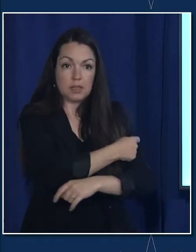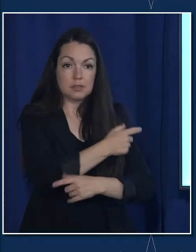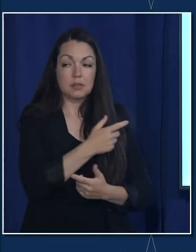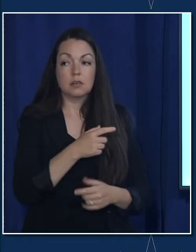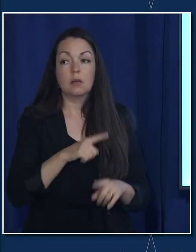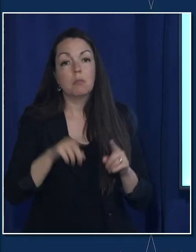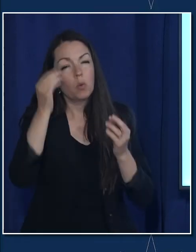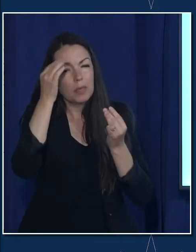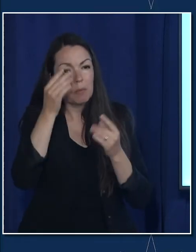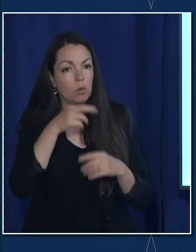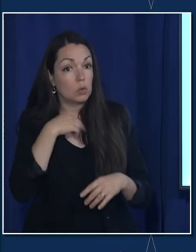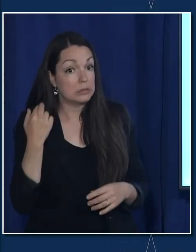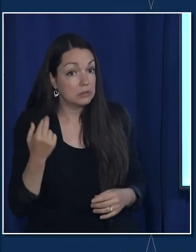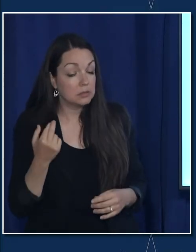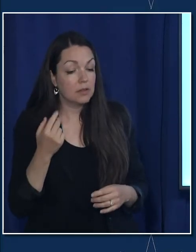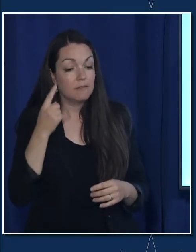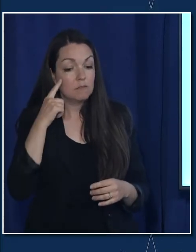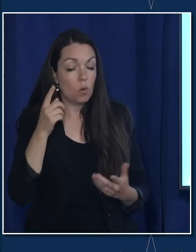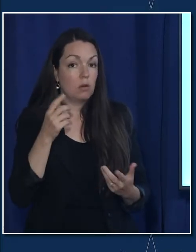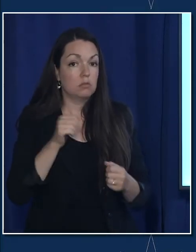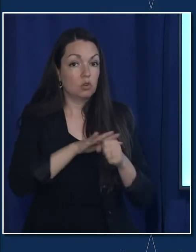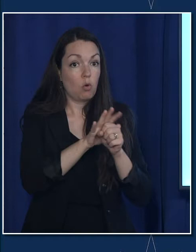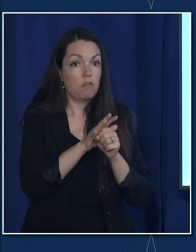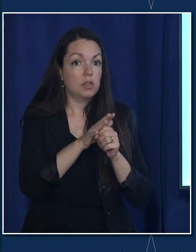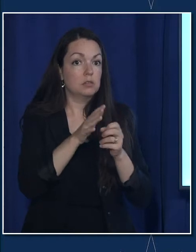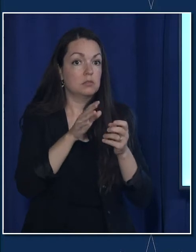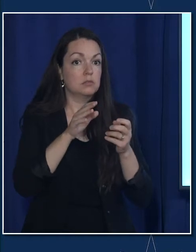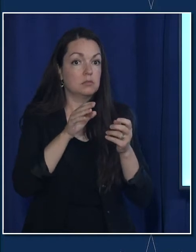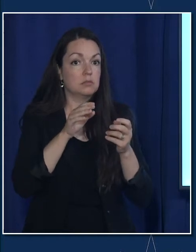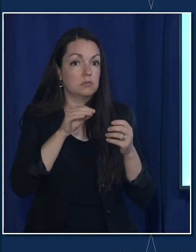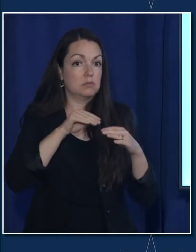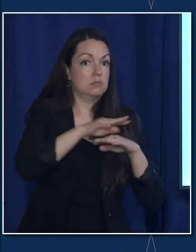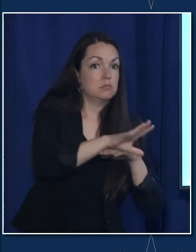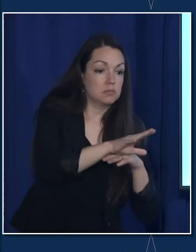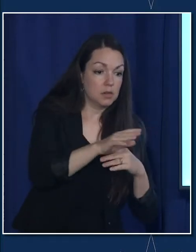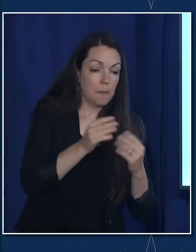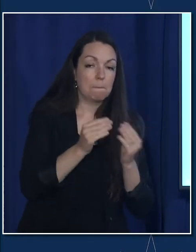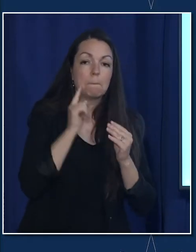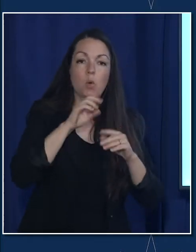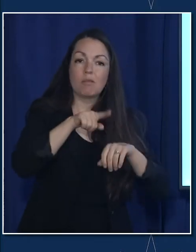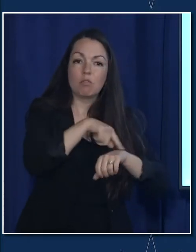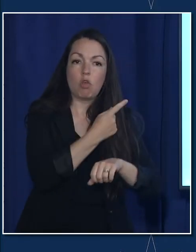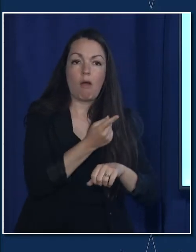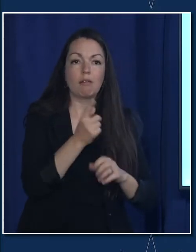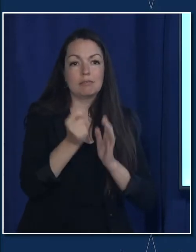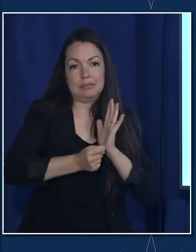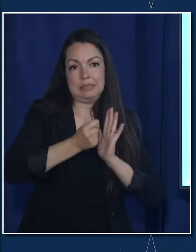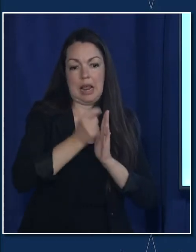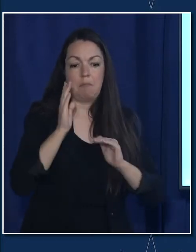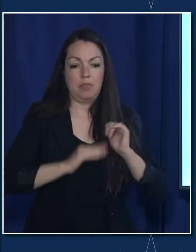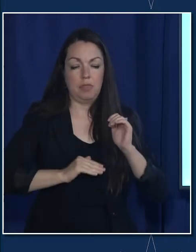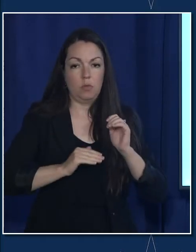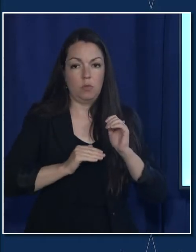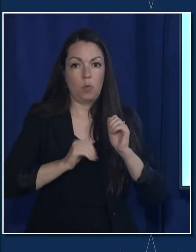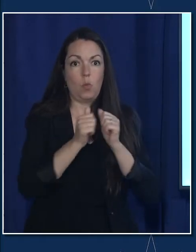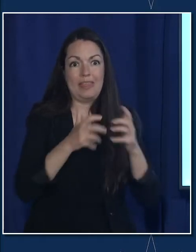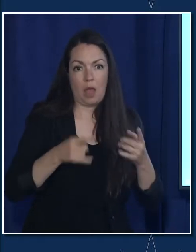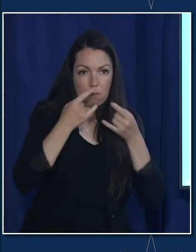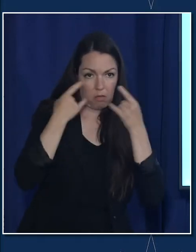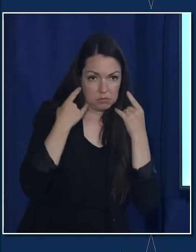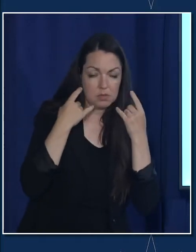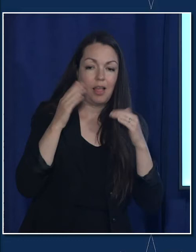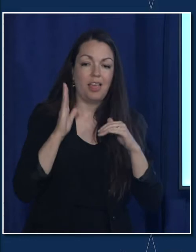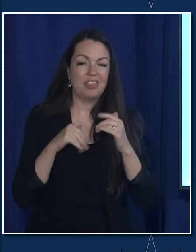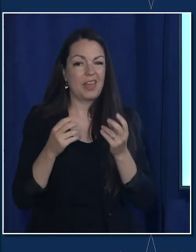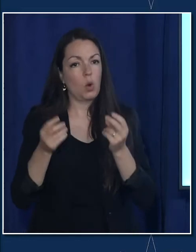is more likely when you are, having longer time periods, particularly that are unmasked, as opposed to some of the quicker passing through.